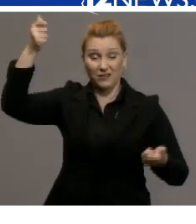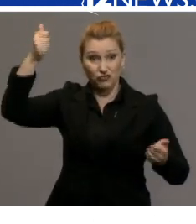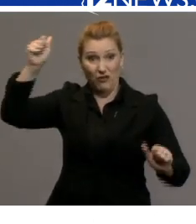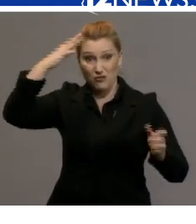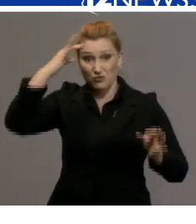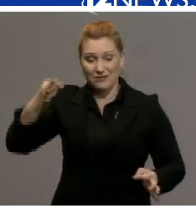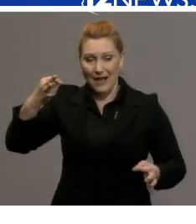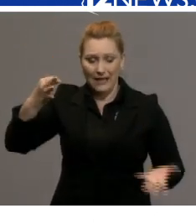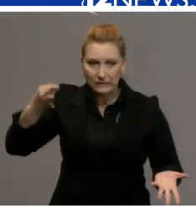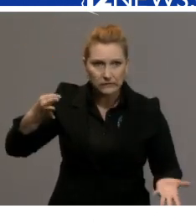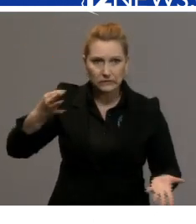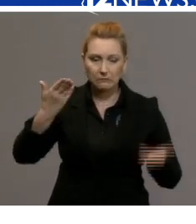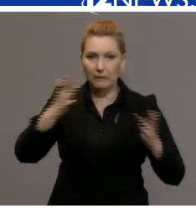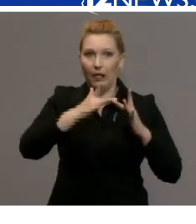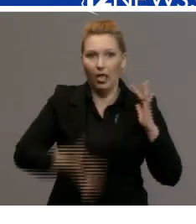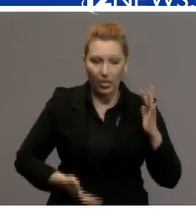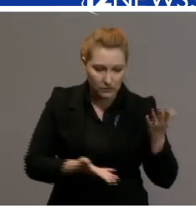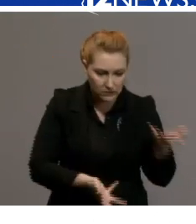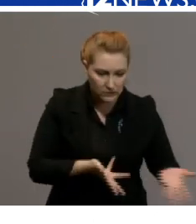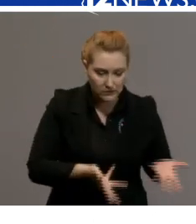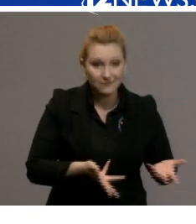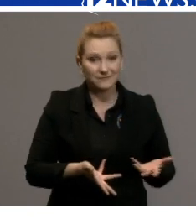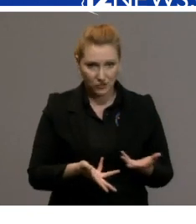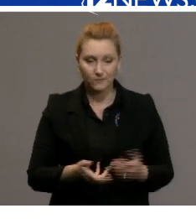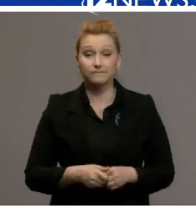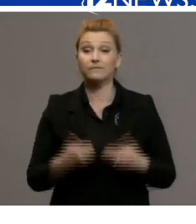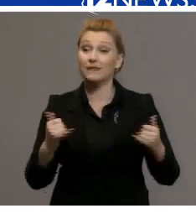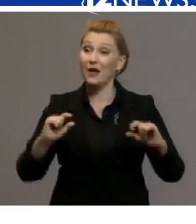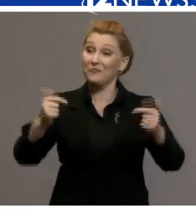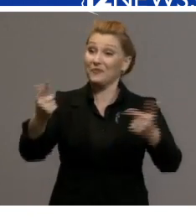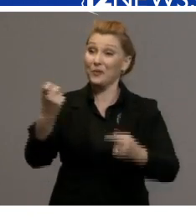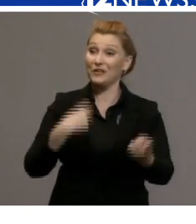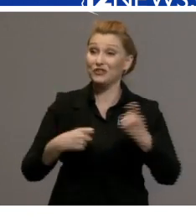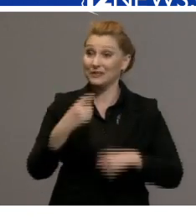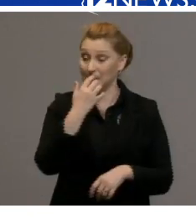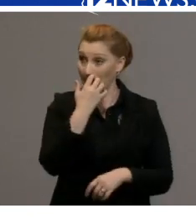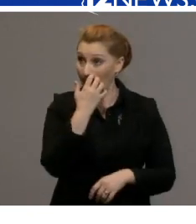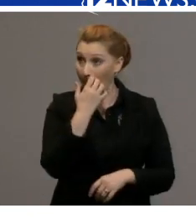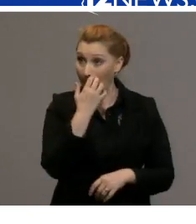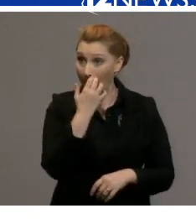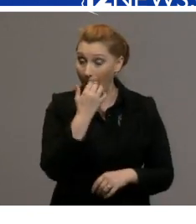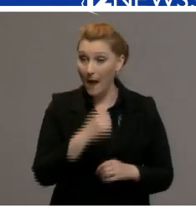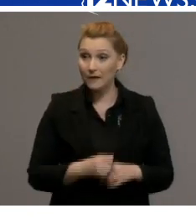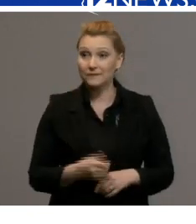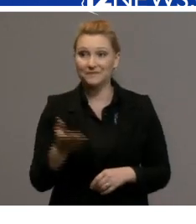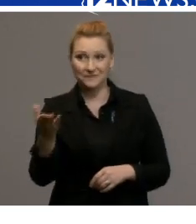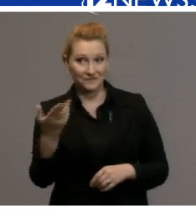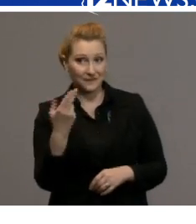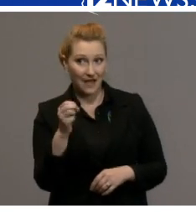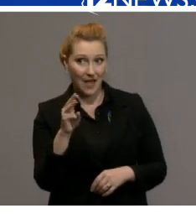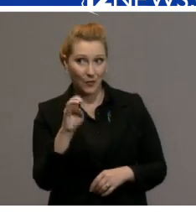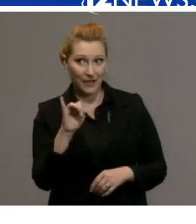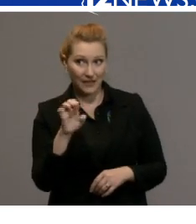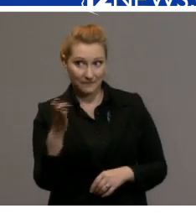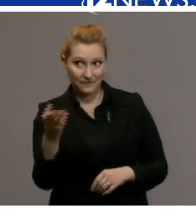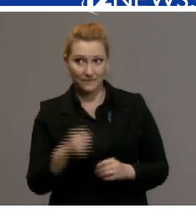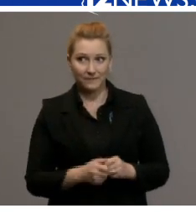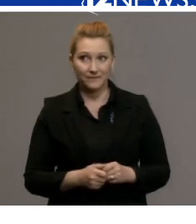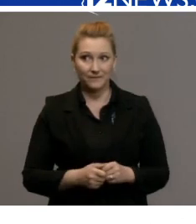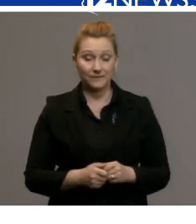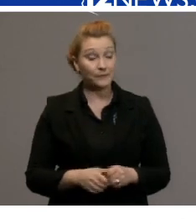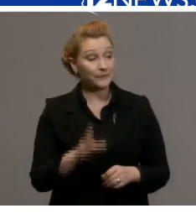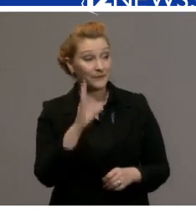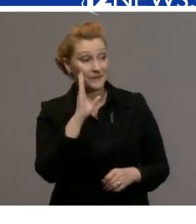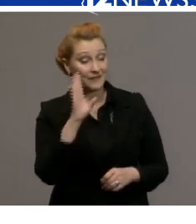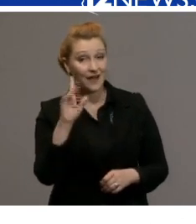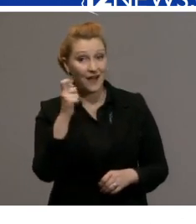And with that, we'll take some questions. Start here with Howie. Hi, Governor. I appreciate what you're saying